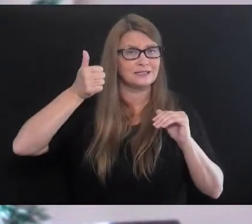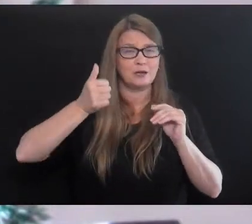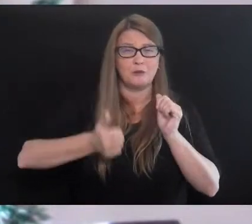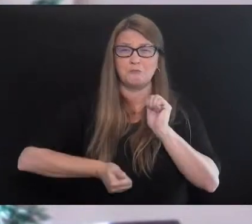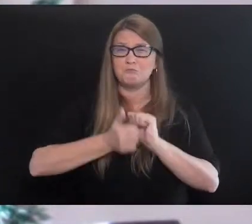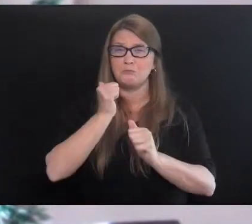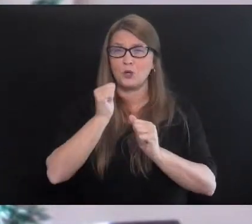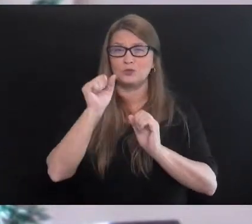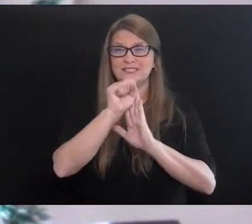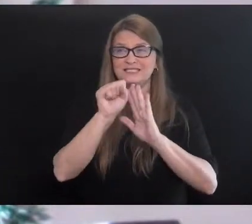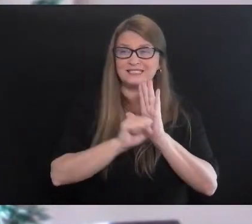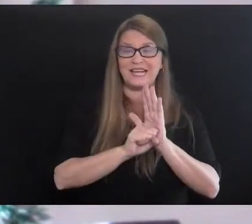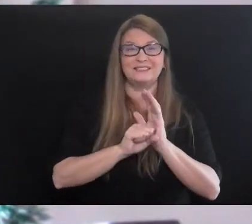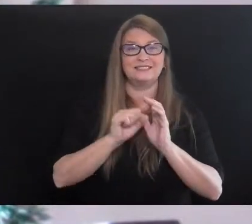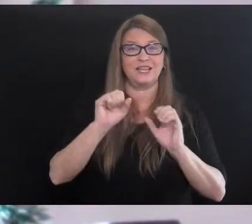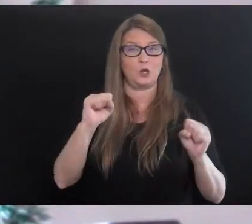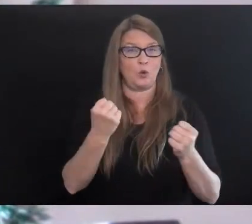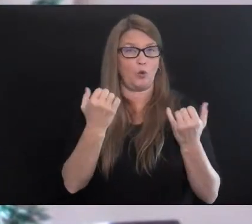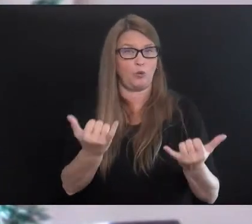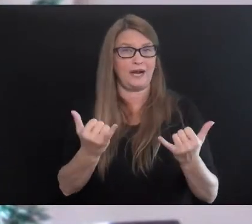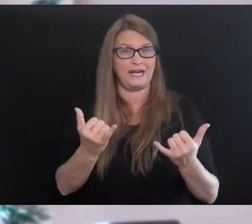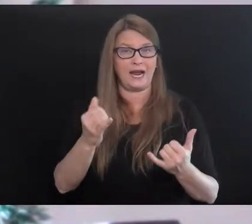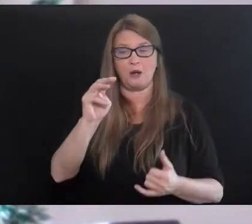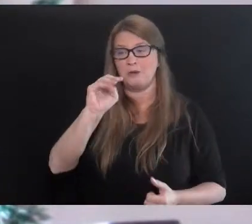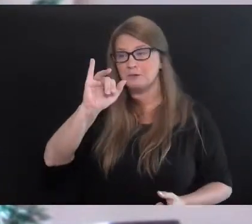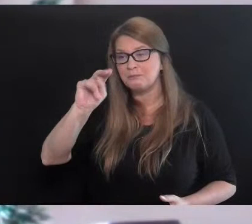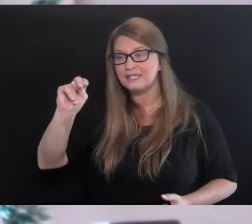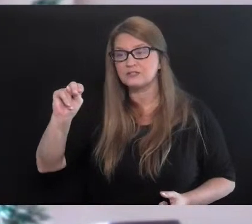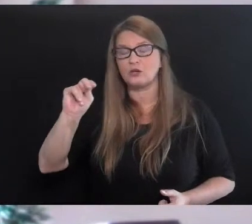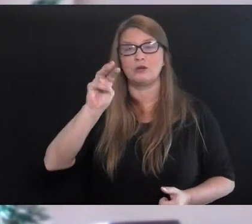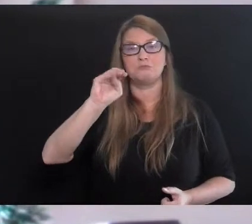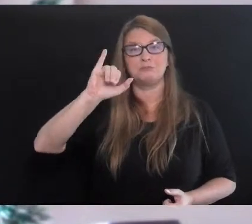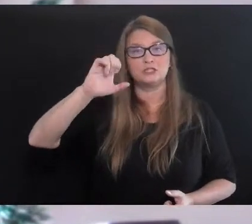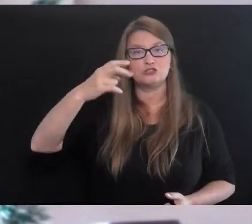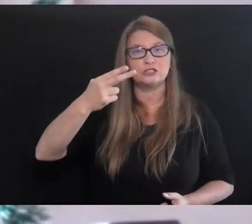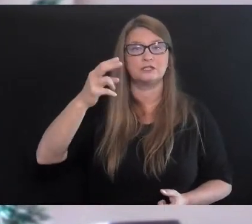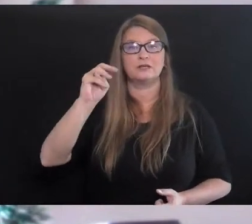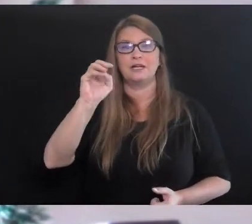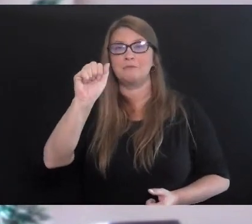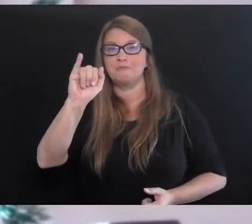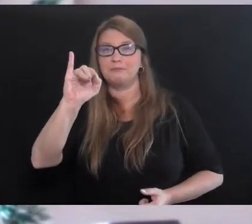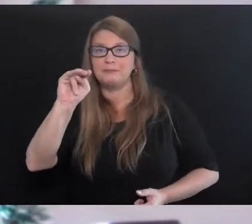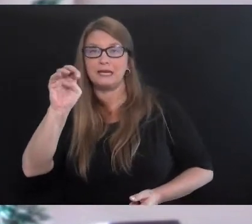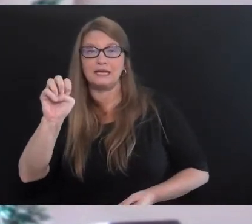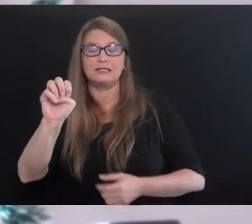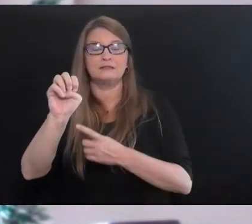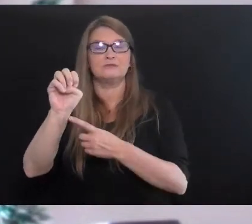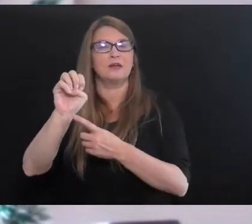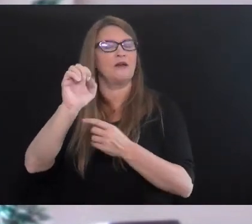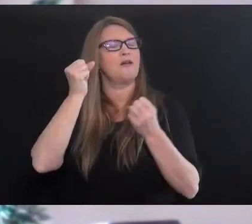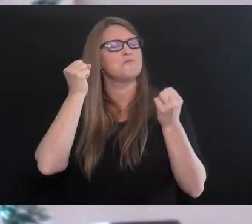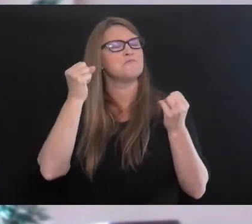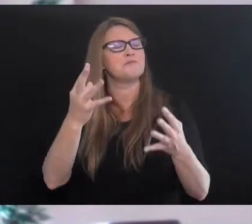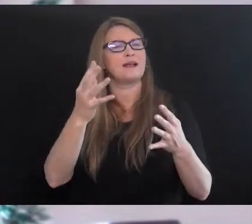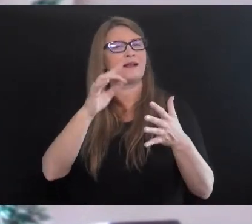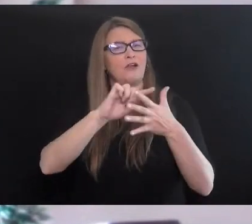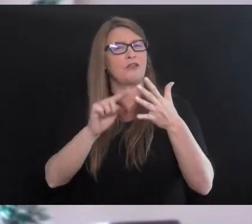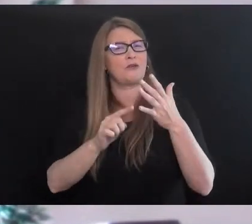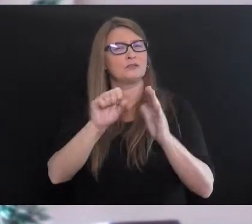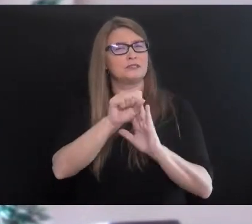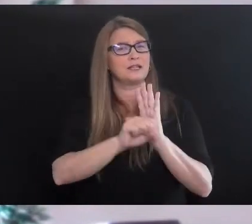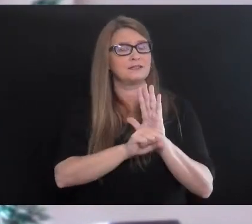gotten colder, Michigan, Minnesota, Maine. But we also know that